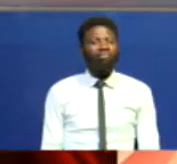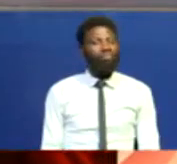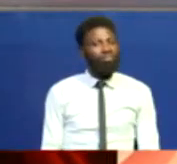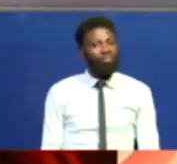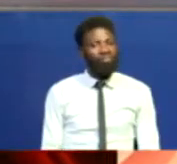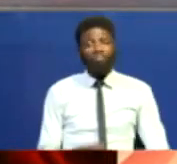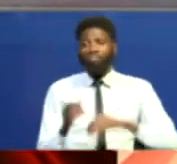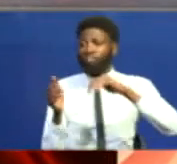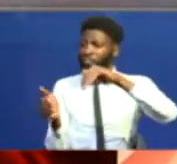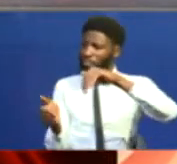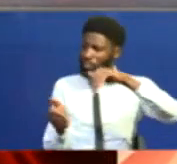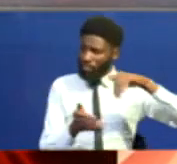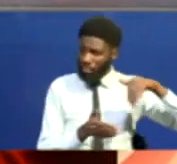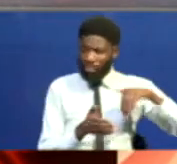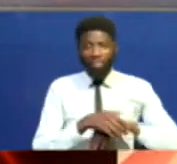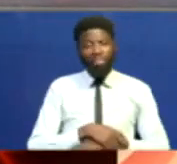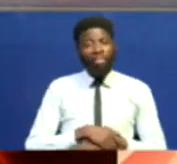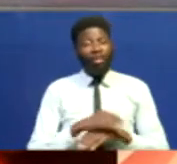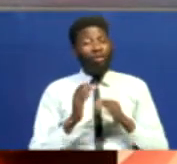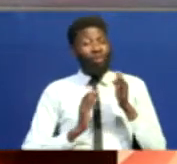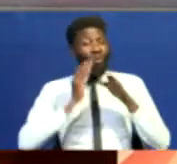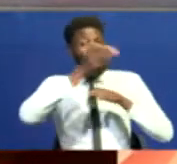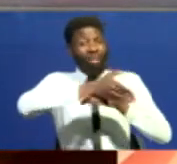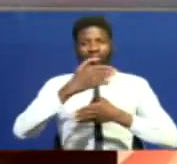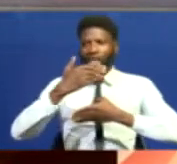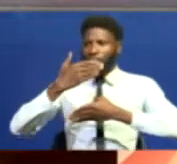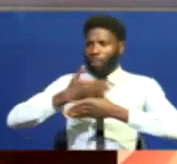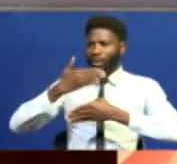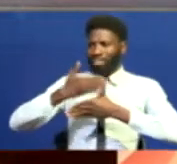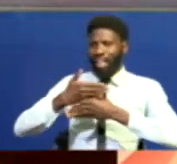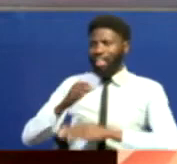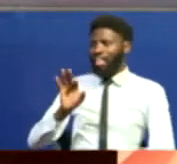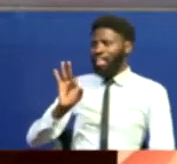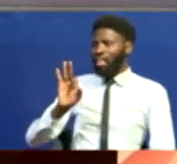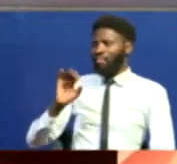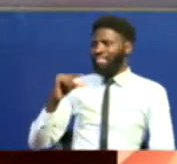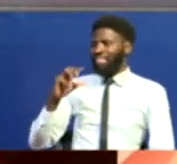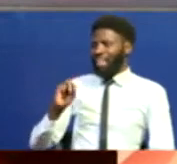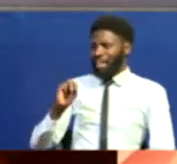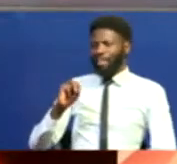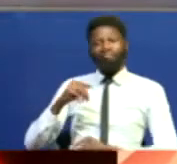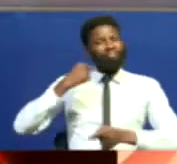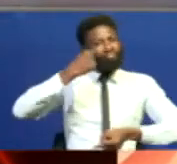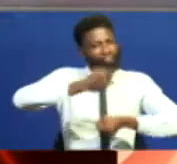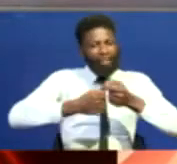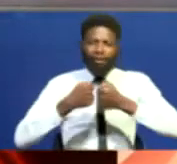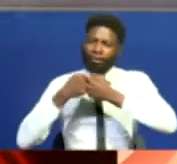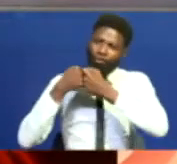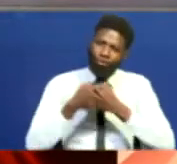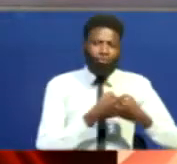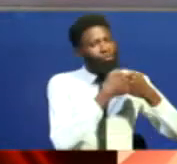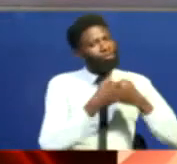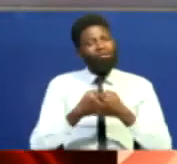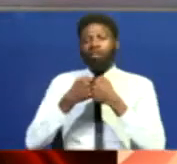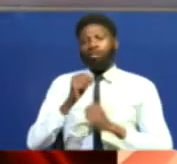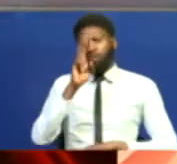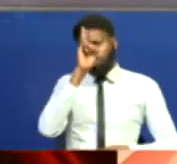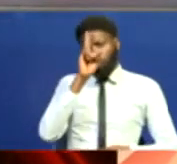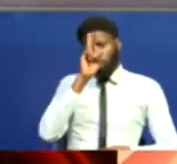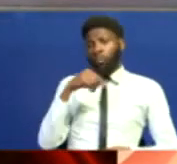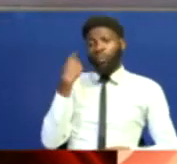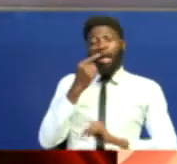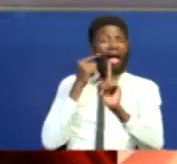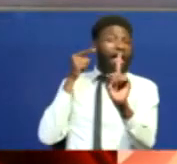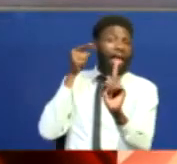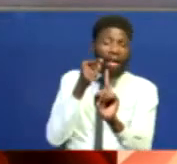In other news, cross-border female genital mutilation has continued to pose a challenge to authorities seeking to end the vice in